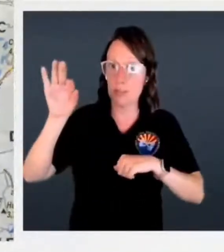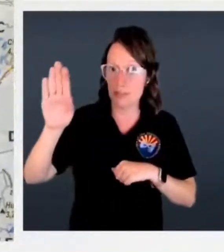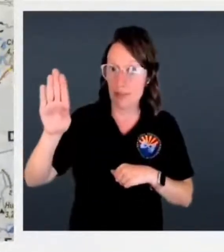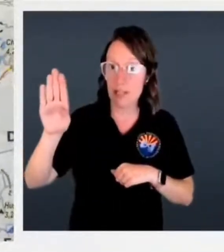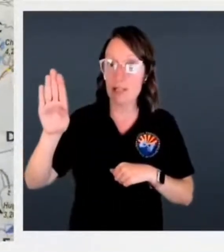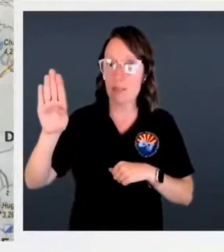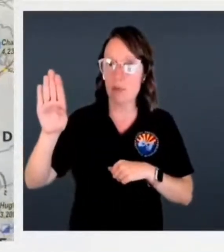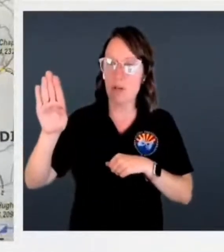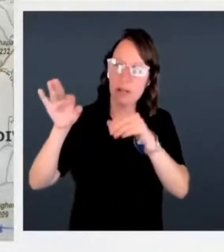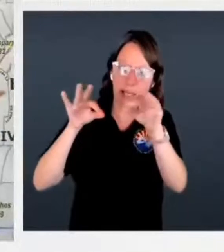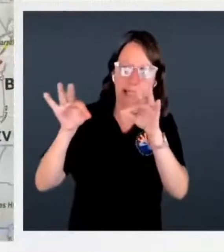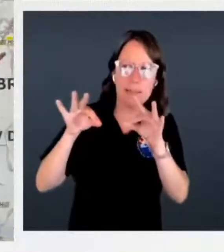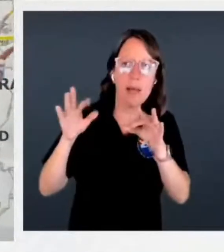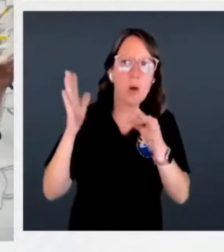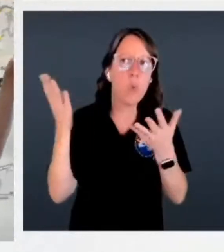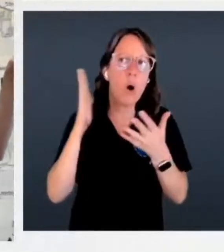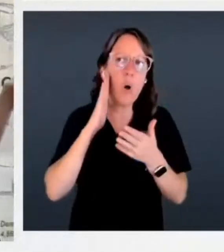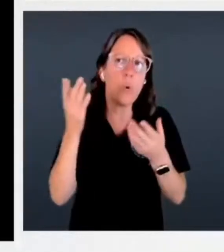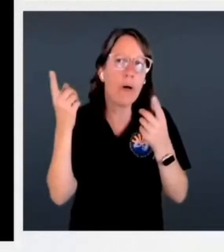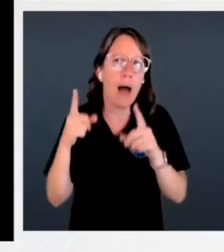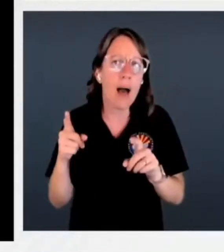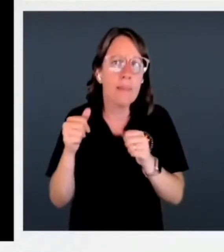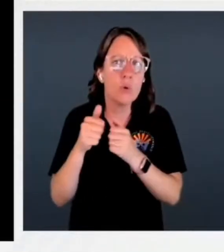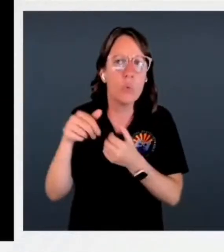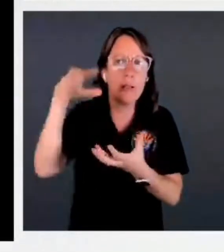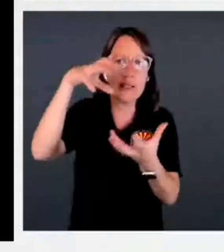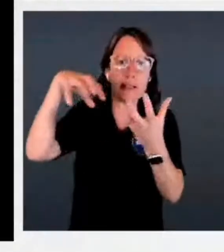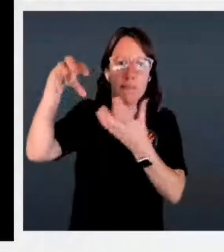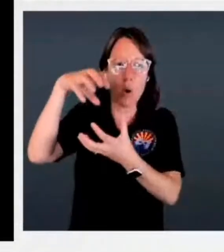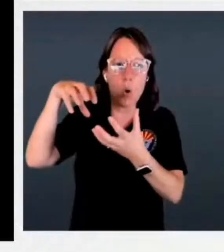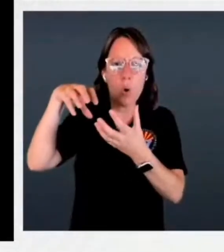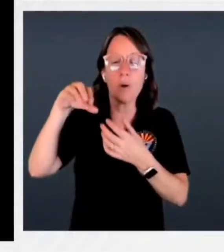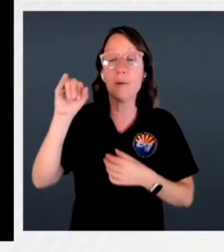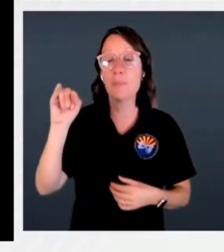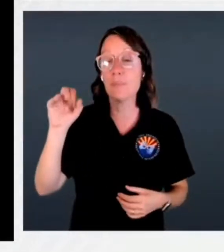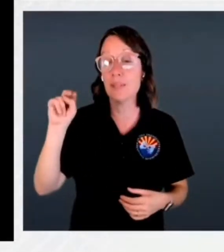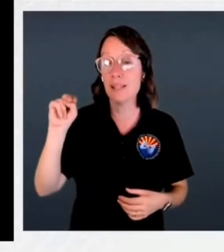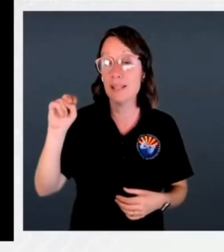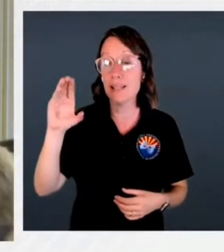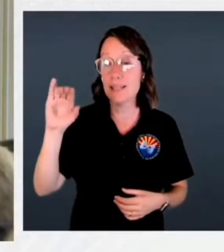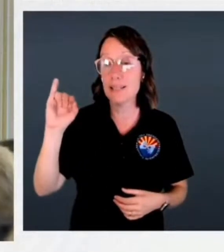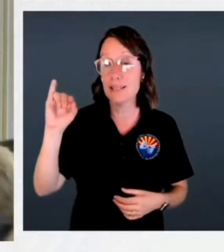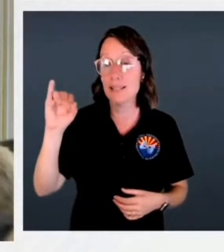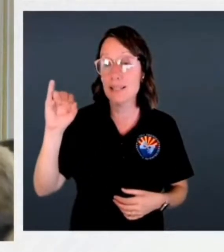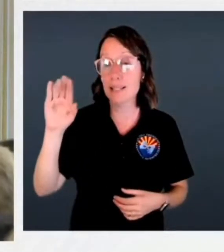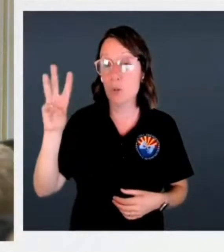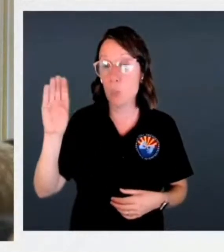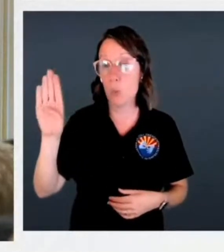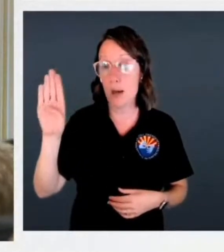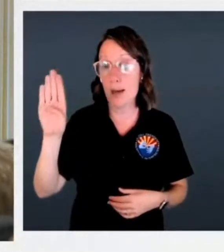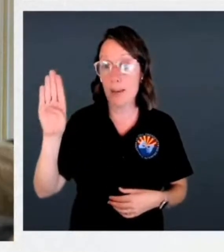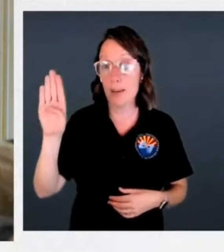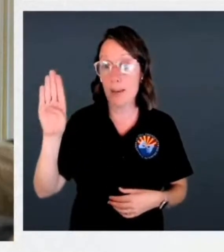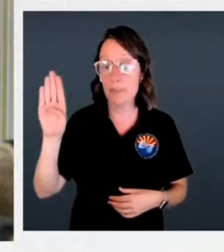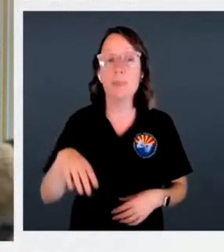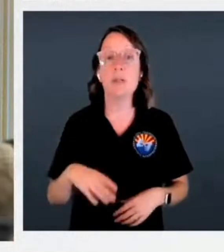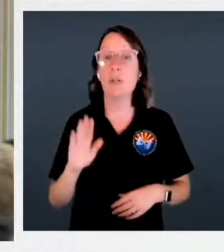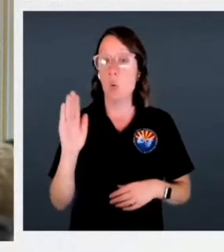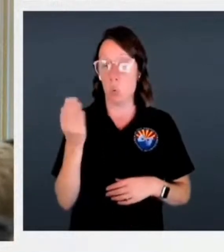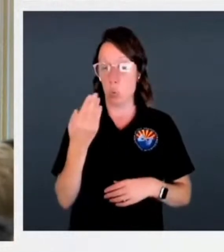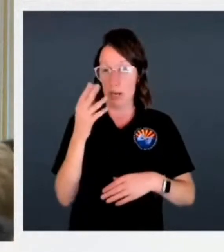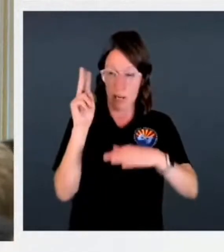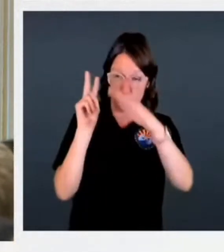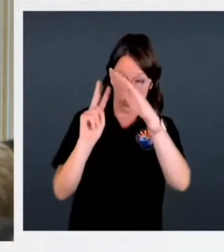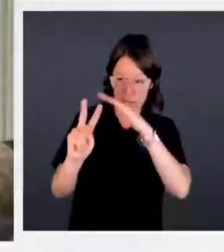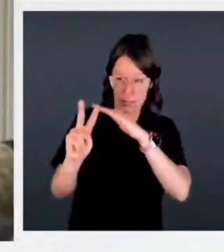It goes on INCIWeb, and this is what it looks like. And this is basically a projection of what we think the 24-hour air